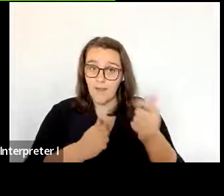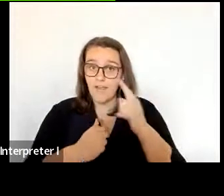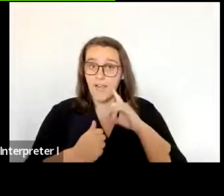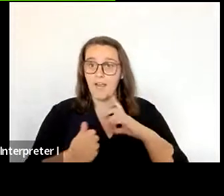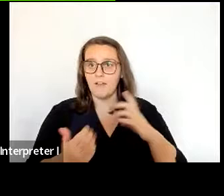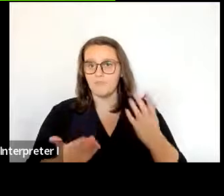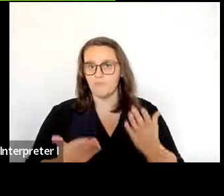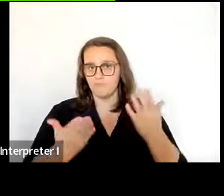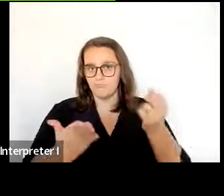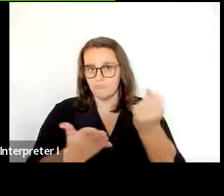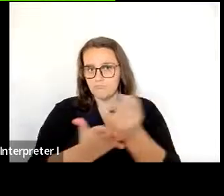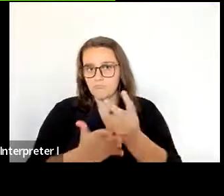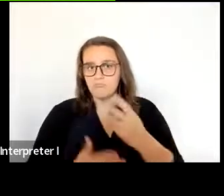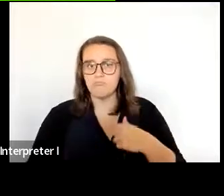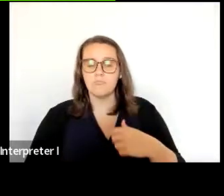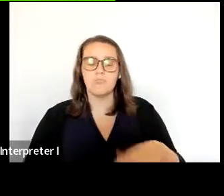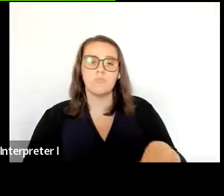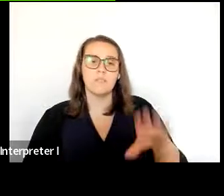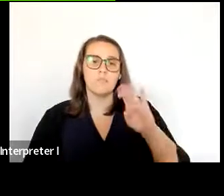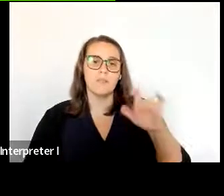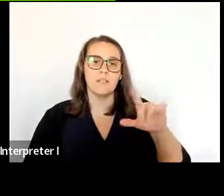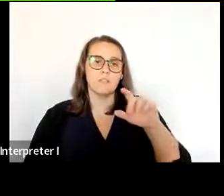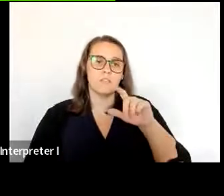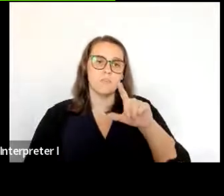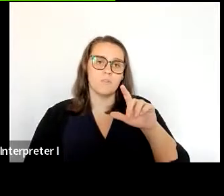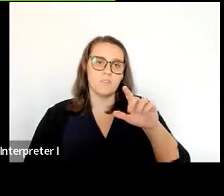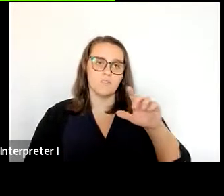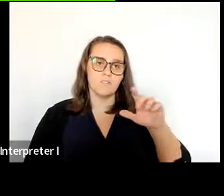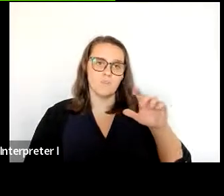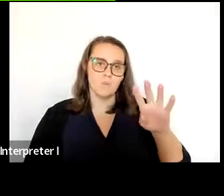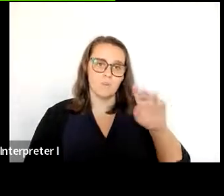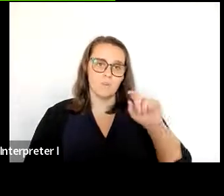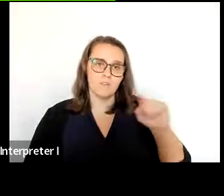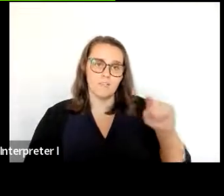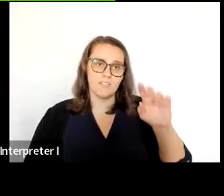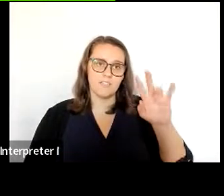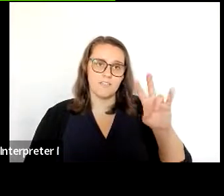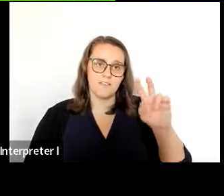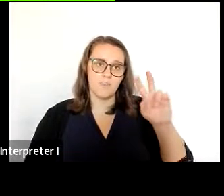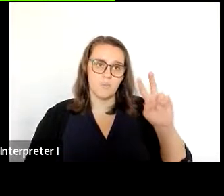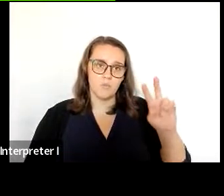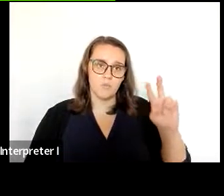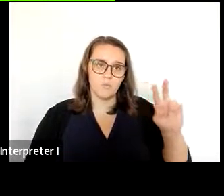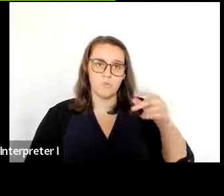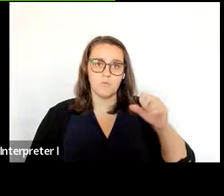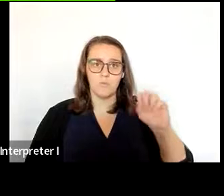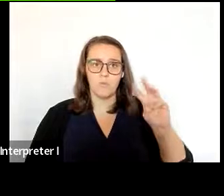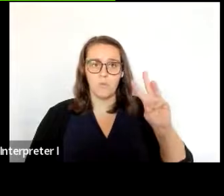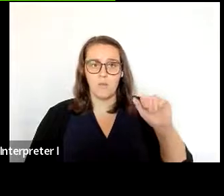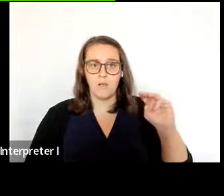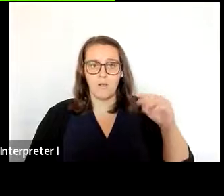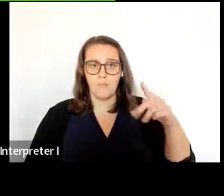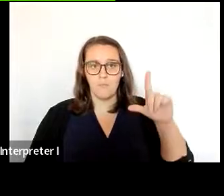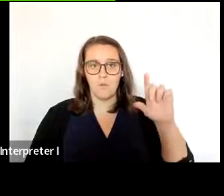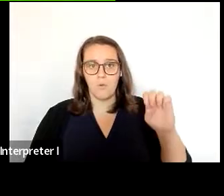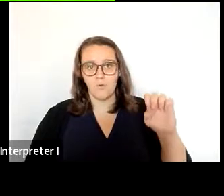approval of Bill 24-722, Swampoodle Terrace Designation Act of 2022. This legislation was introduced by Councilmember